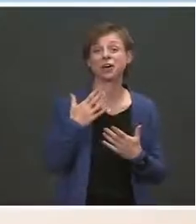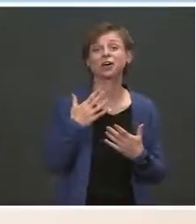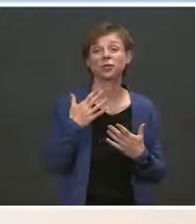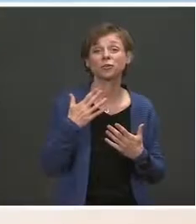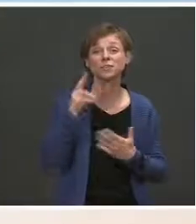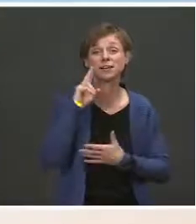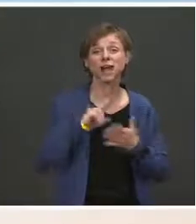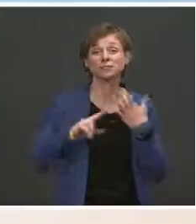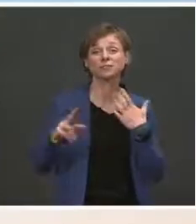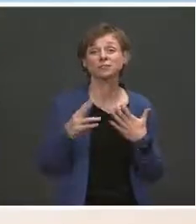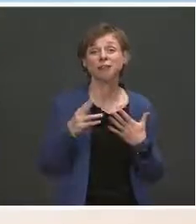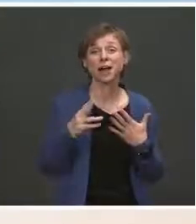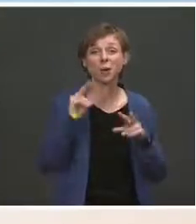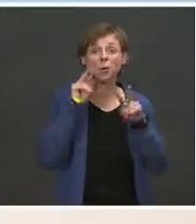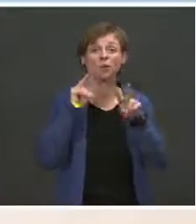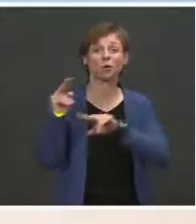Thank